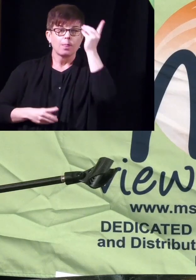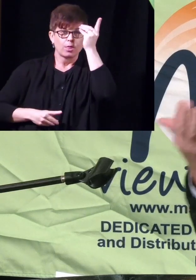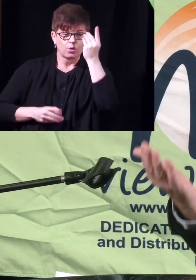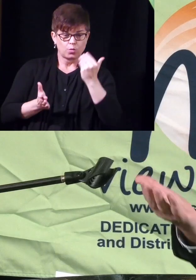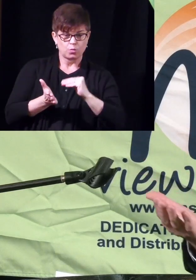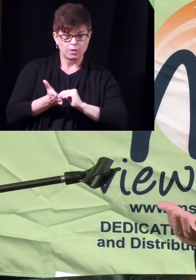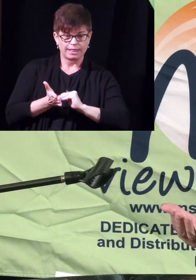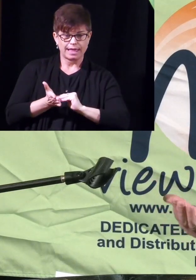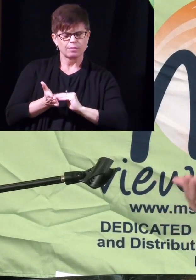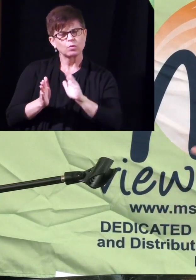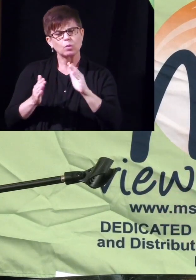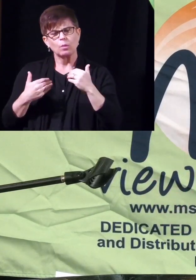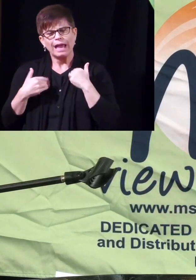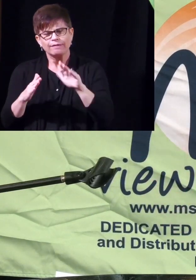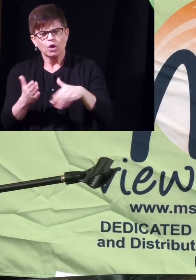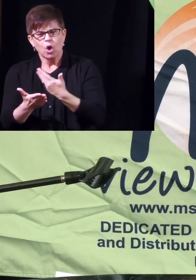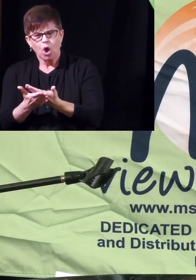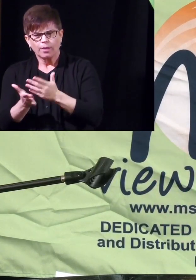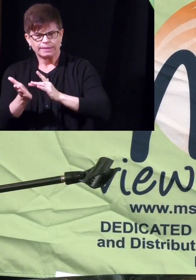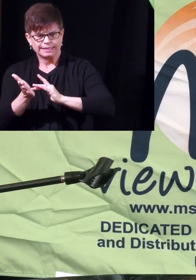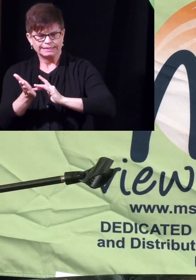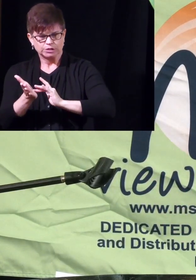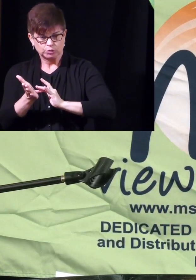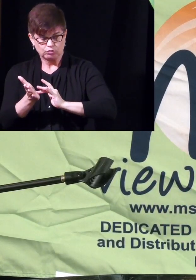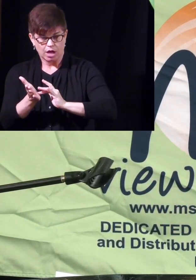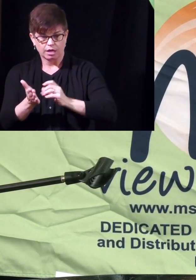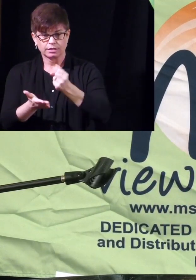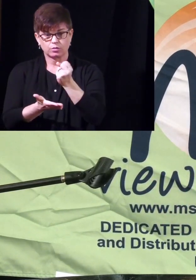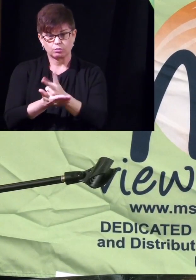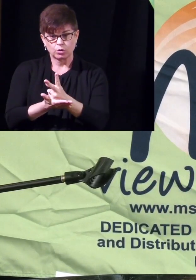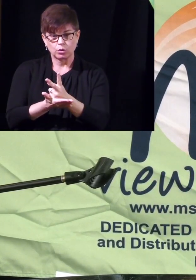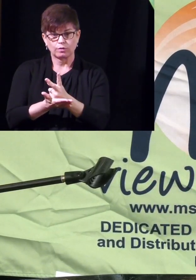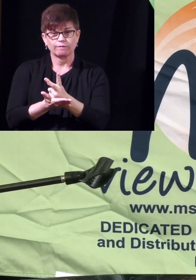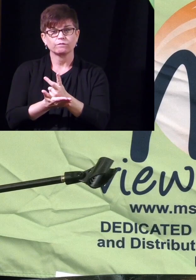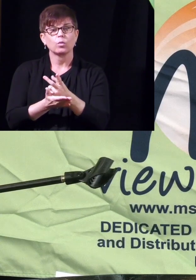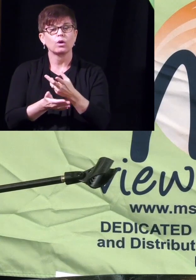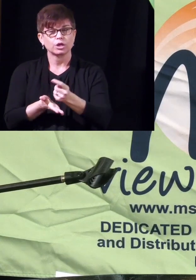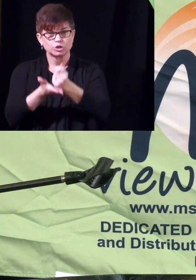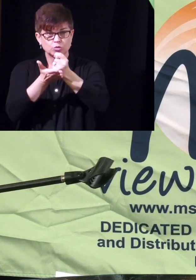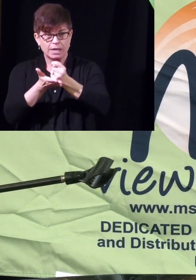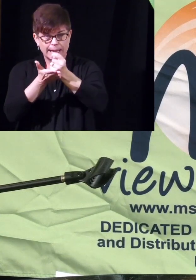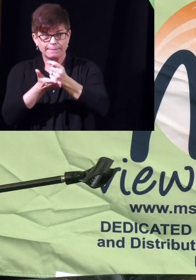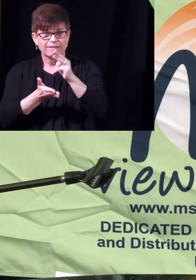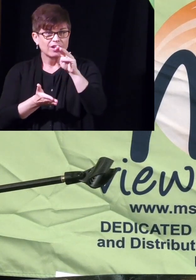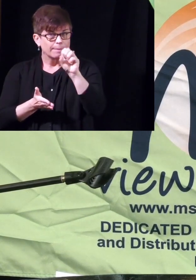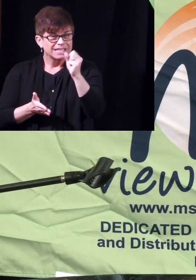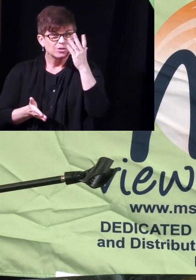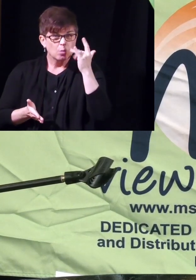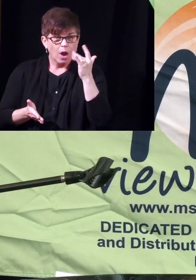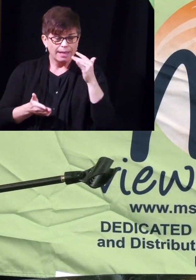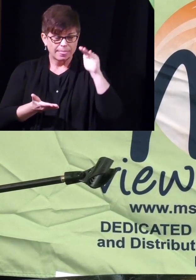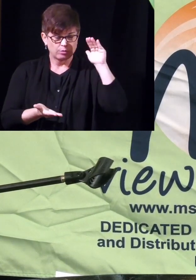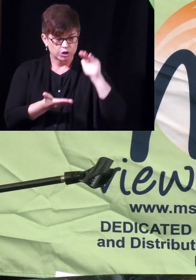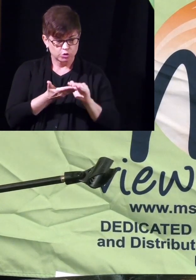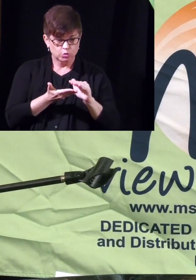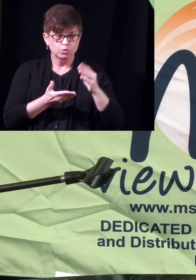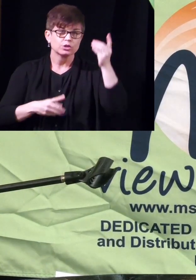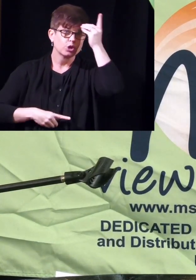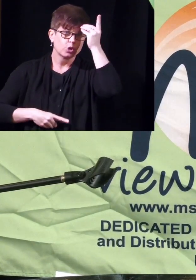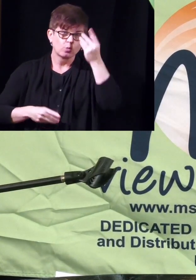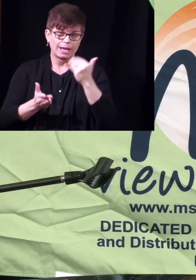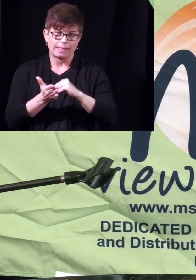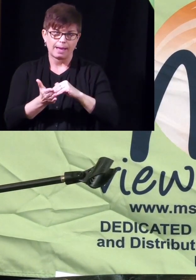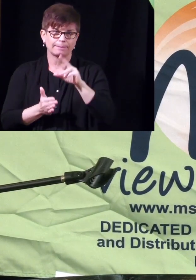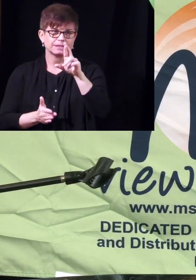these drugs now that are approved for treating relapsing MS. And why are they approved? Because they reduce relapses. That's what they